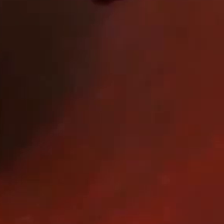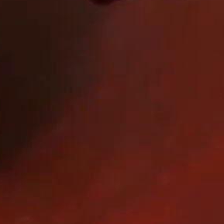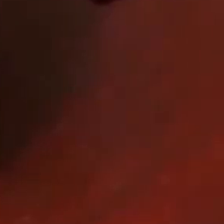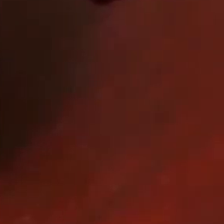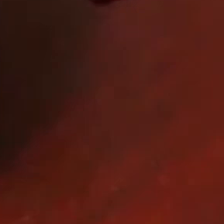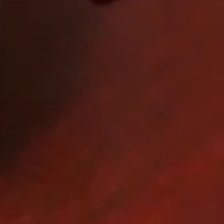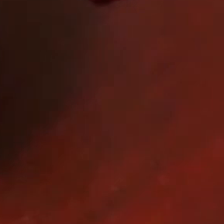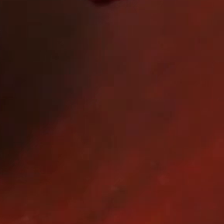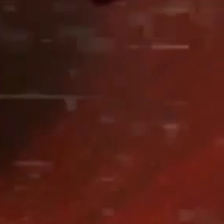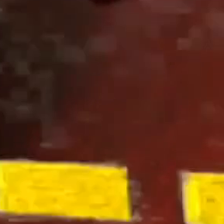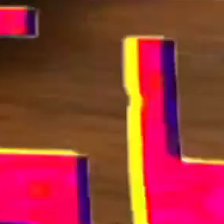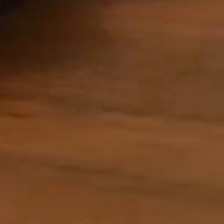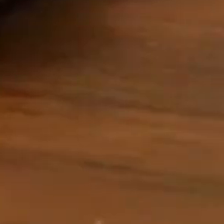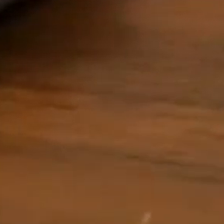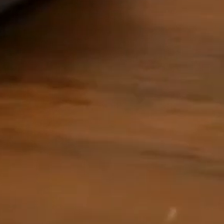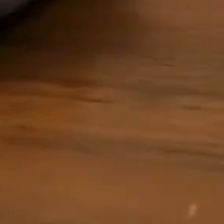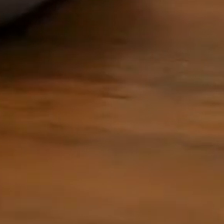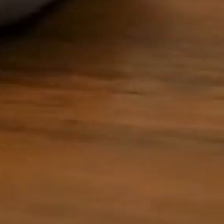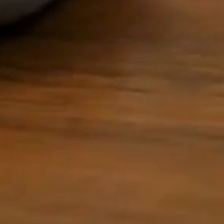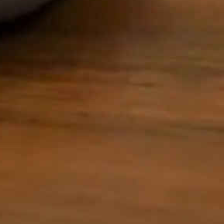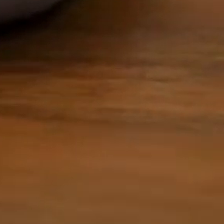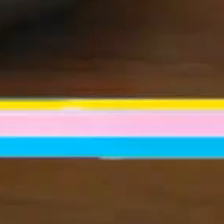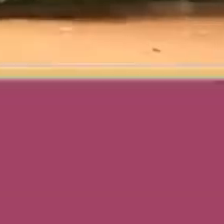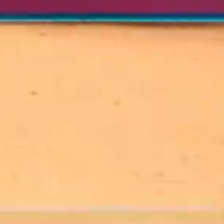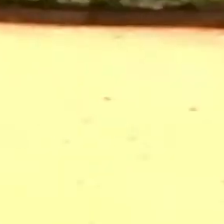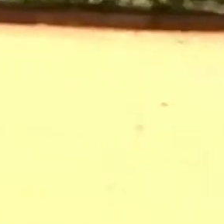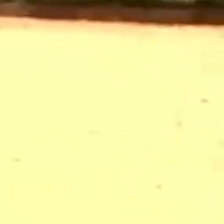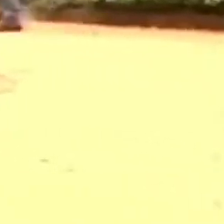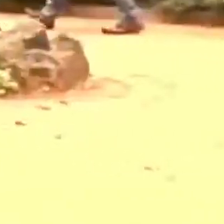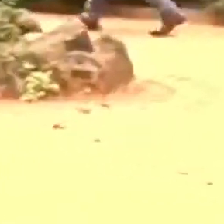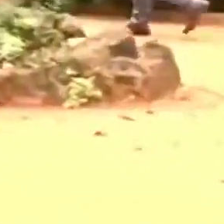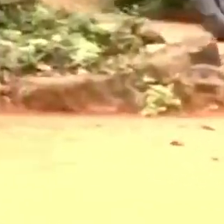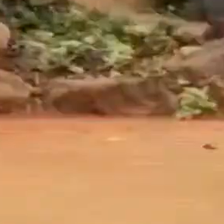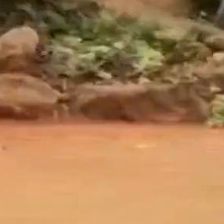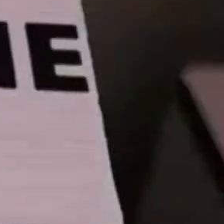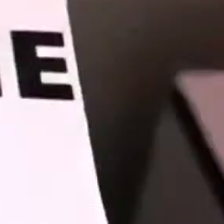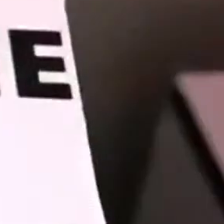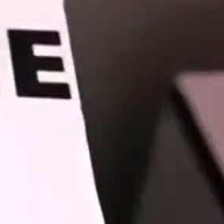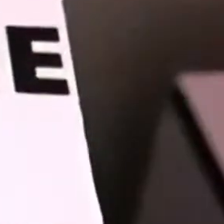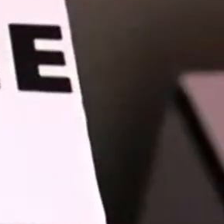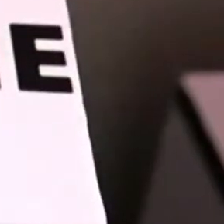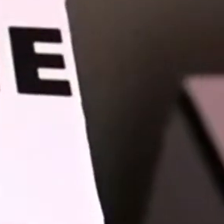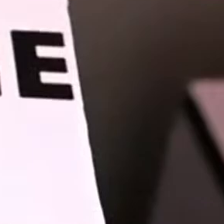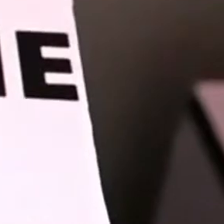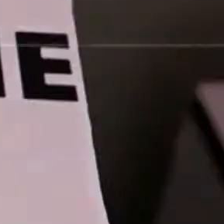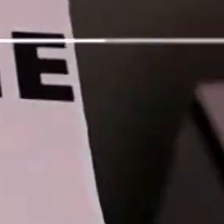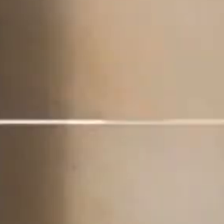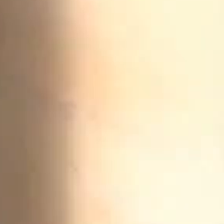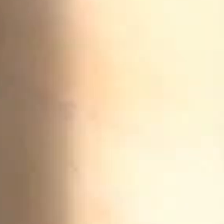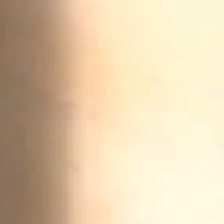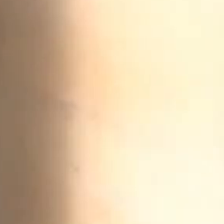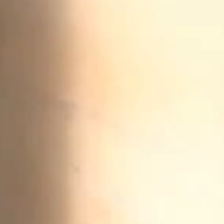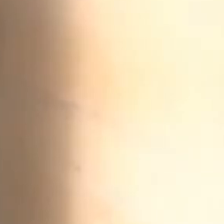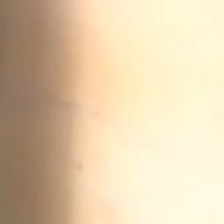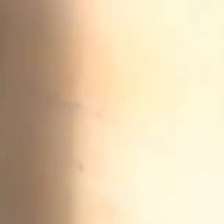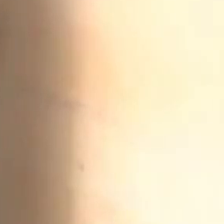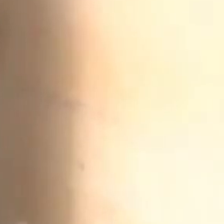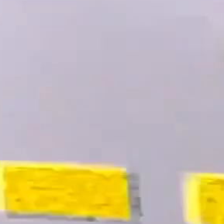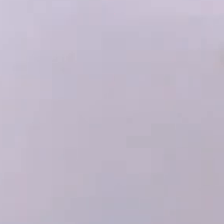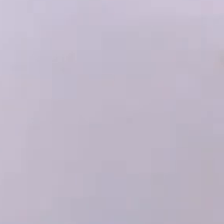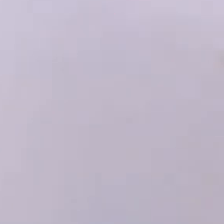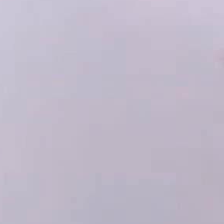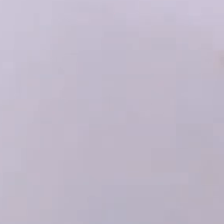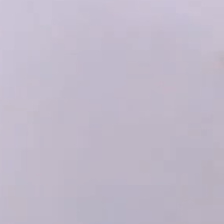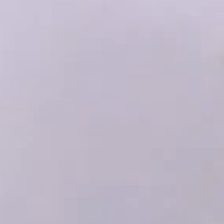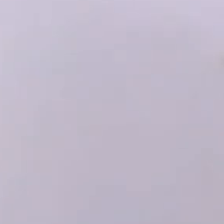These are the ingredients upon which the solutions to the 21st century problems are founded. In a world that is rapidly changing, it's all hands